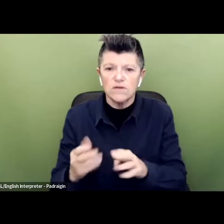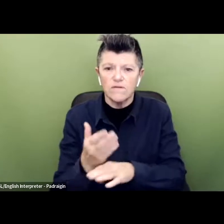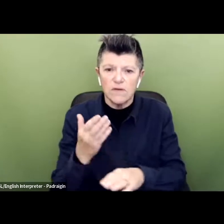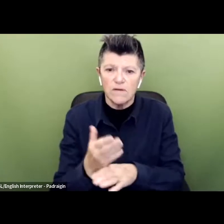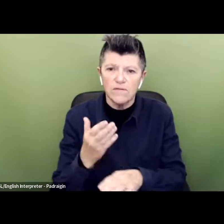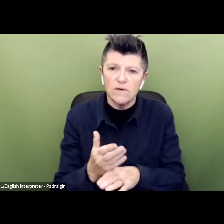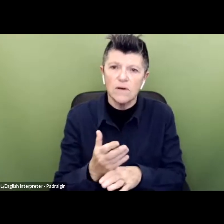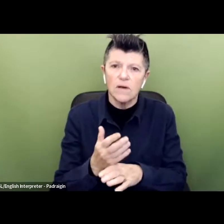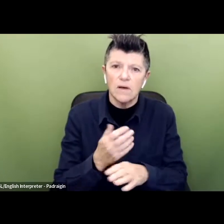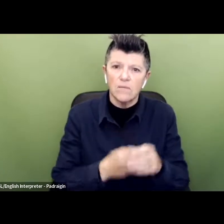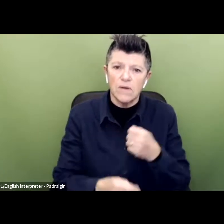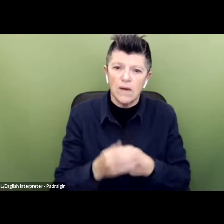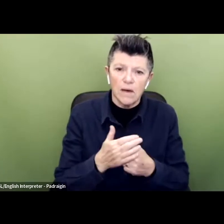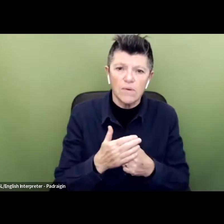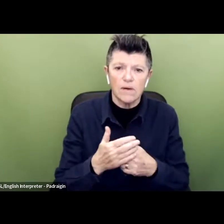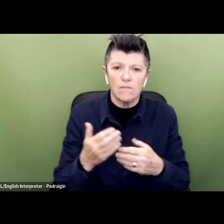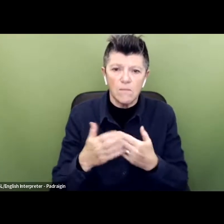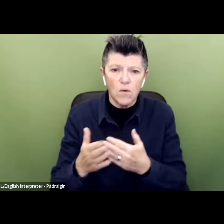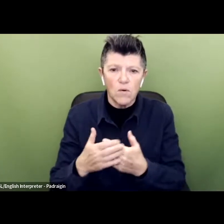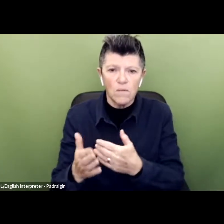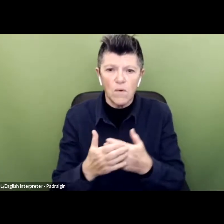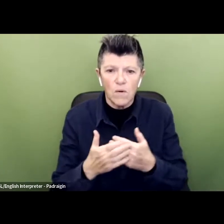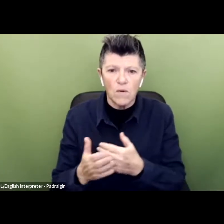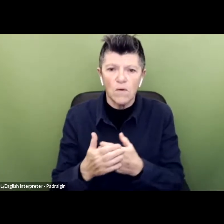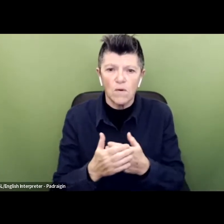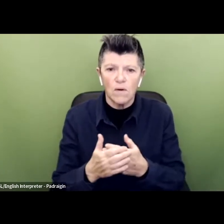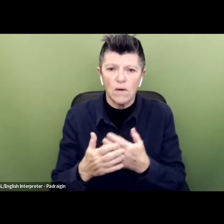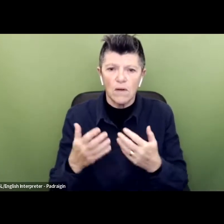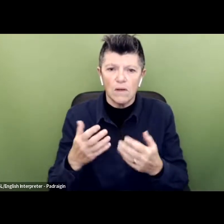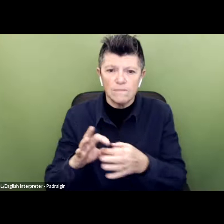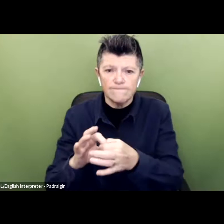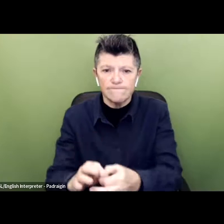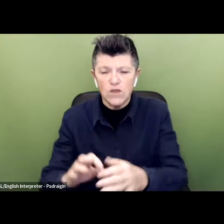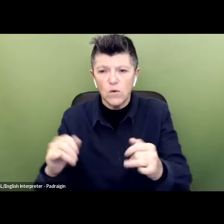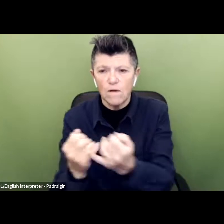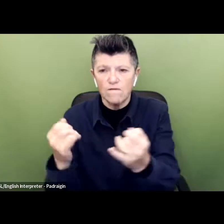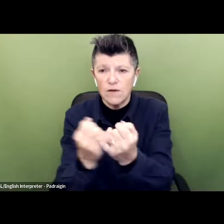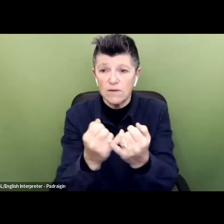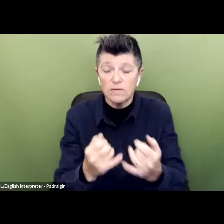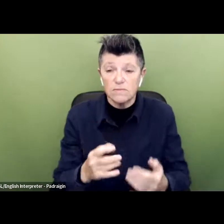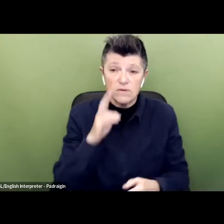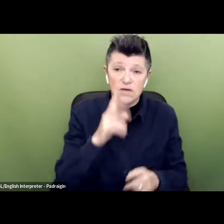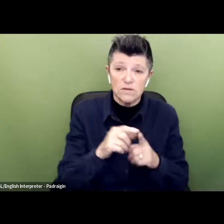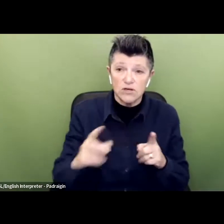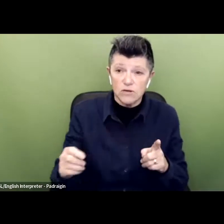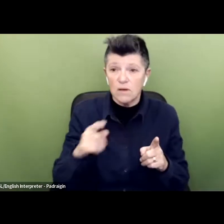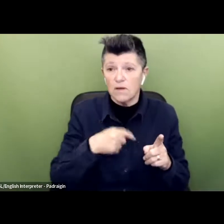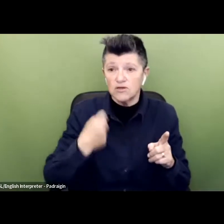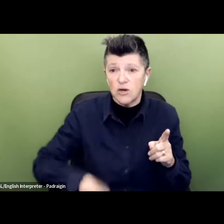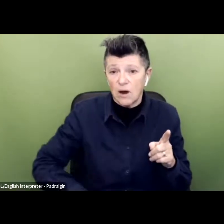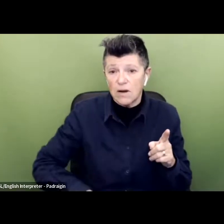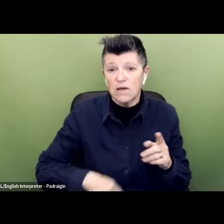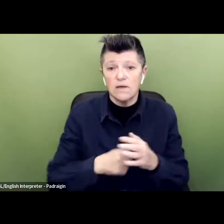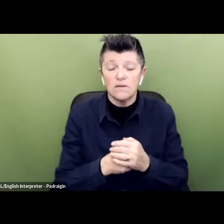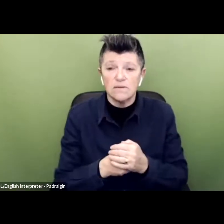and more. And arguably, we're seeing that with digital, the way the Chinese, control digital access, and then what's going on in terms